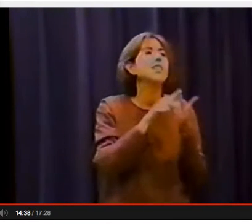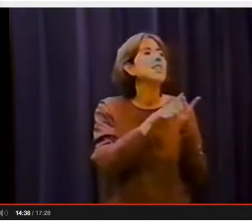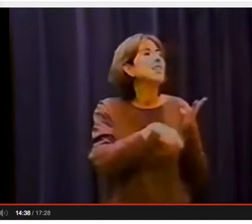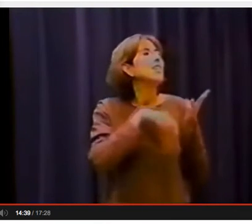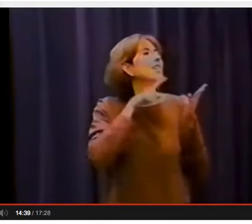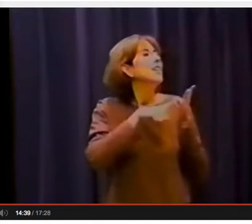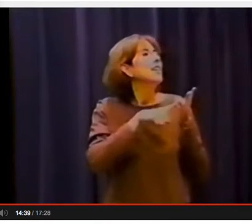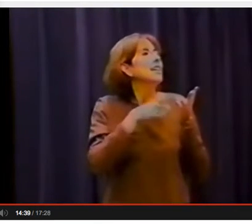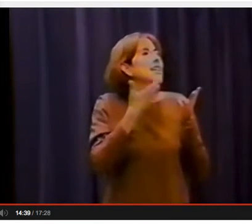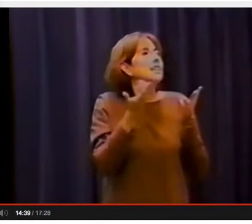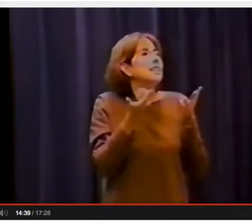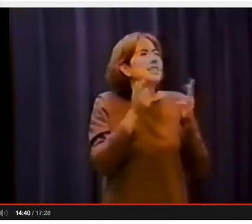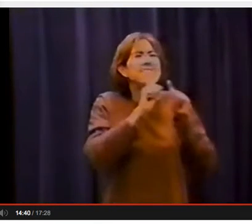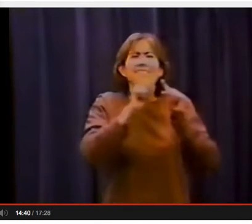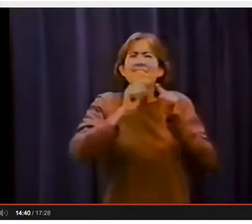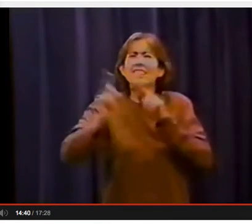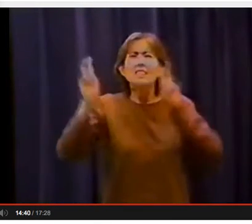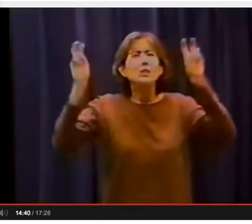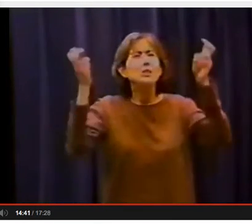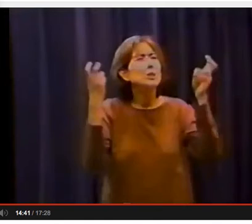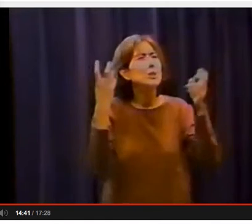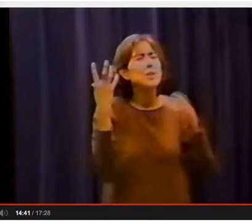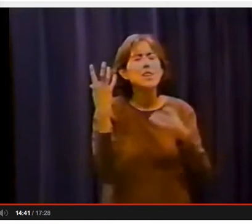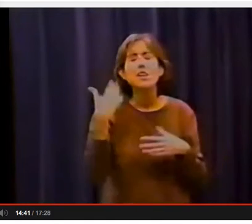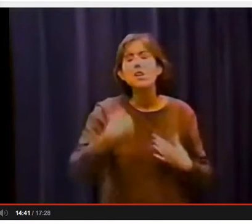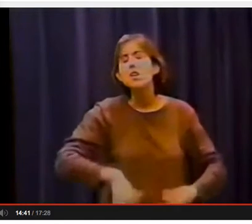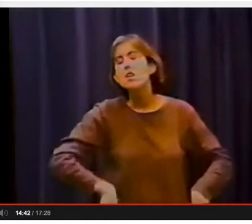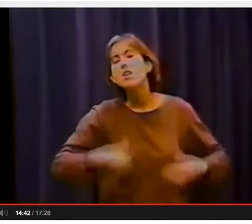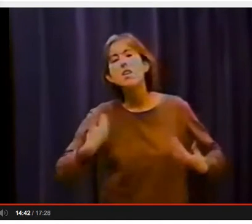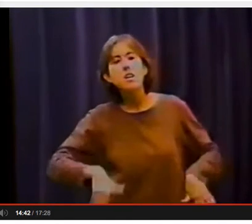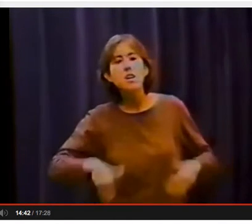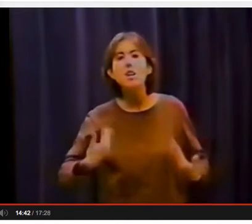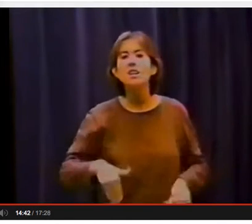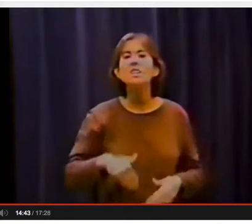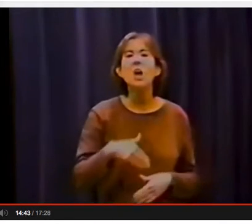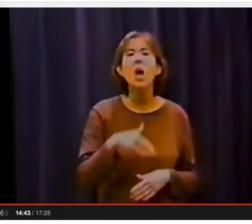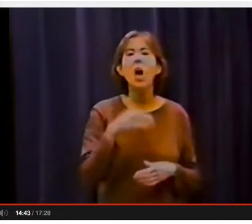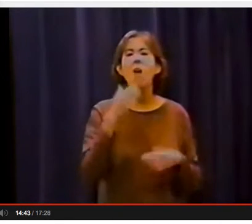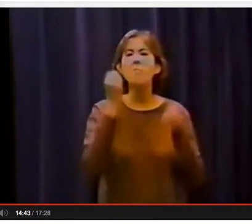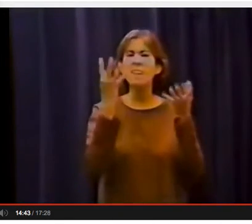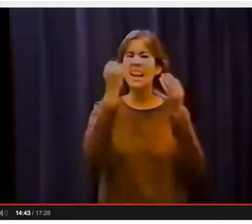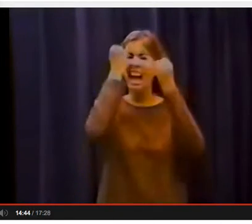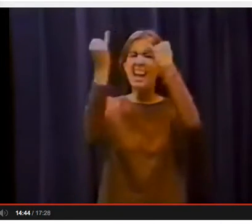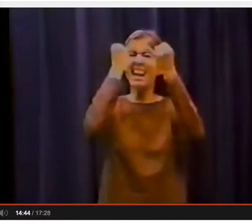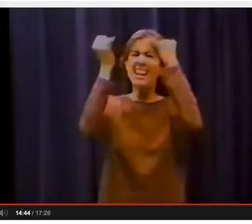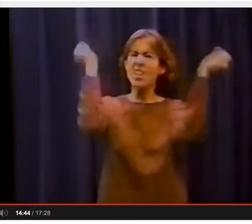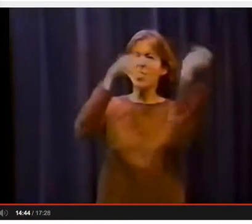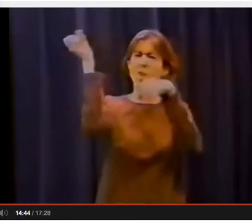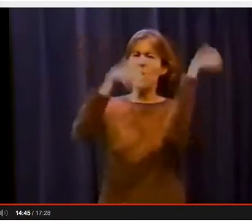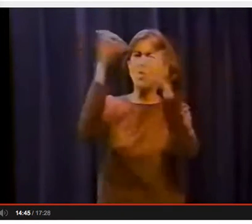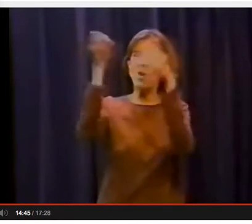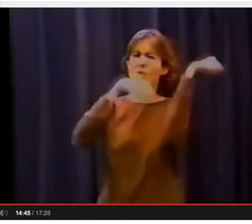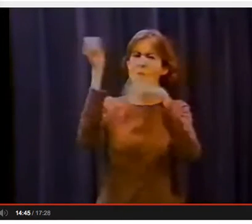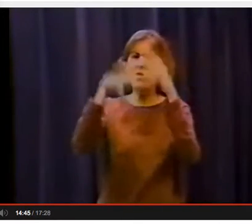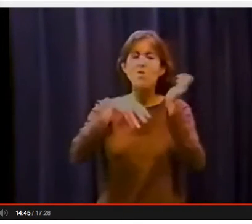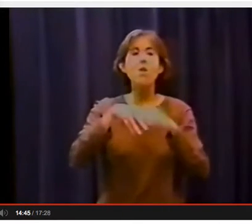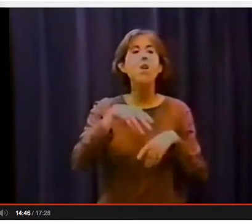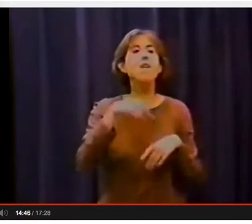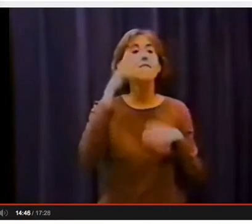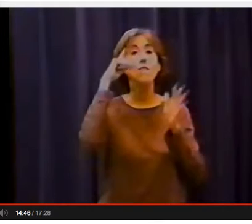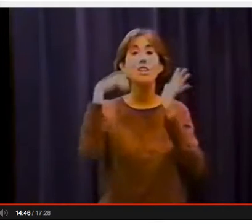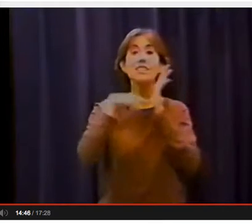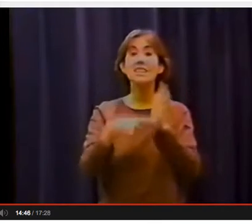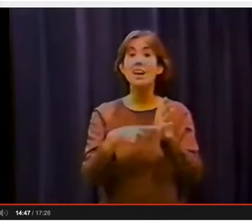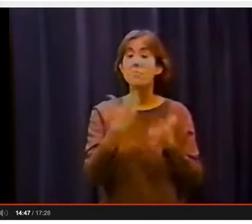services to help this group of people and help them with other issues. There's a lot of them. There's a lot of ideas